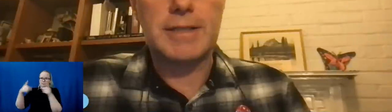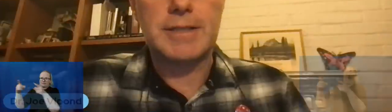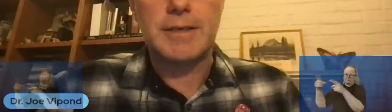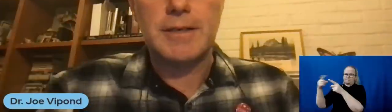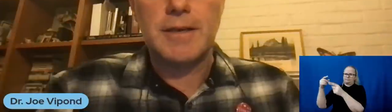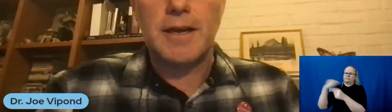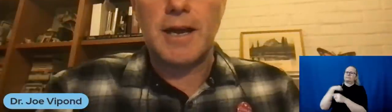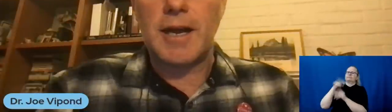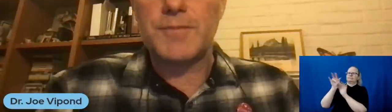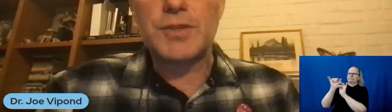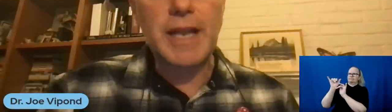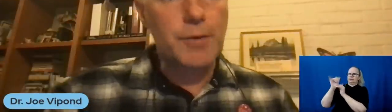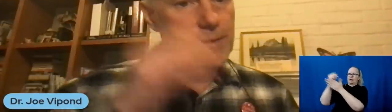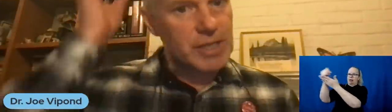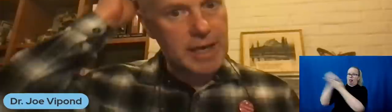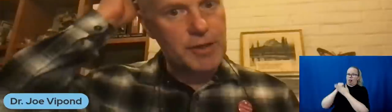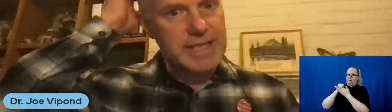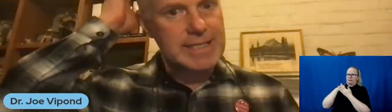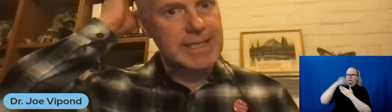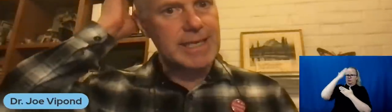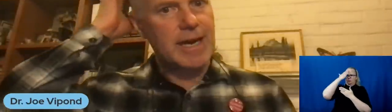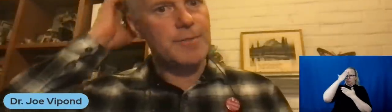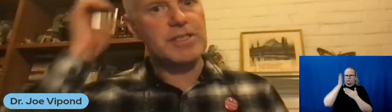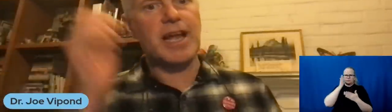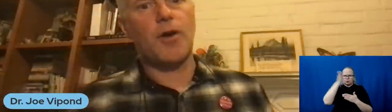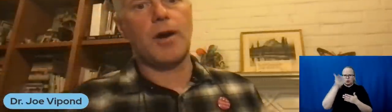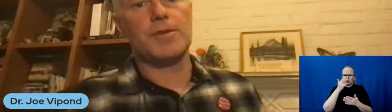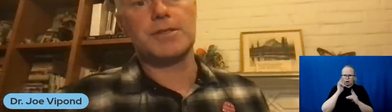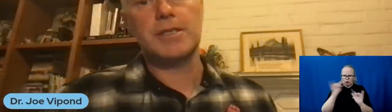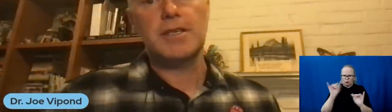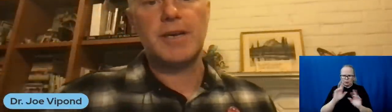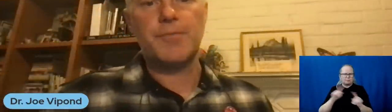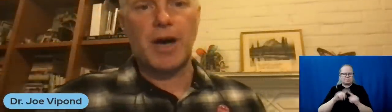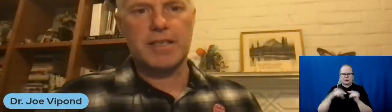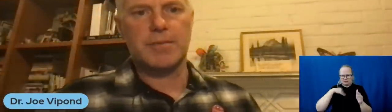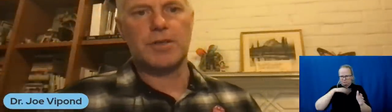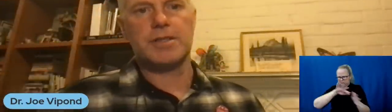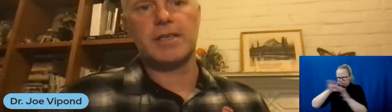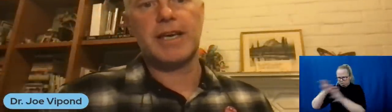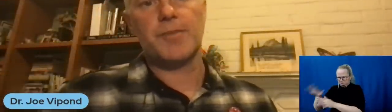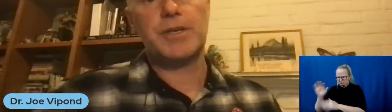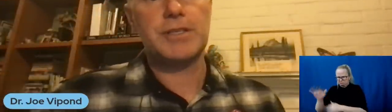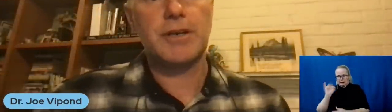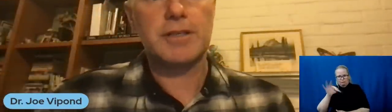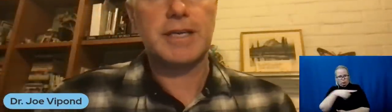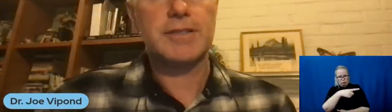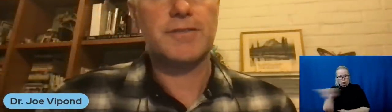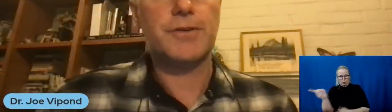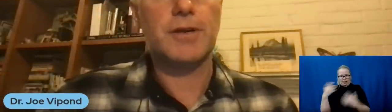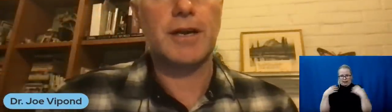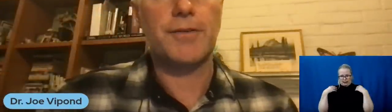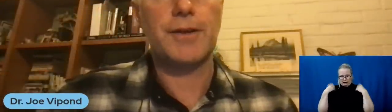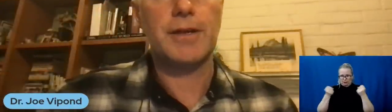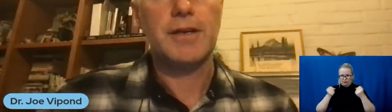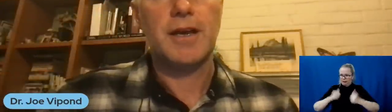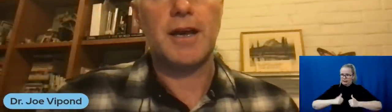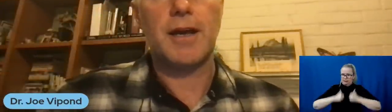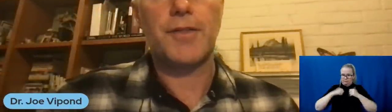rid of the slides. So today we're going to talk about testing. It's now almost impossible to get a PCR test if